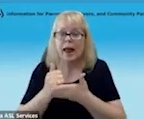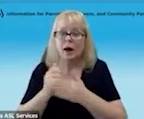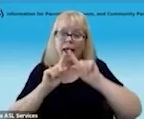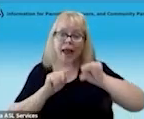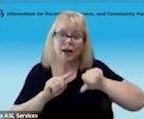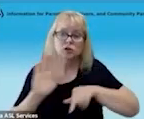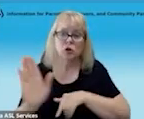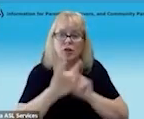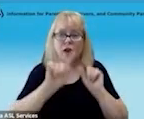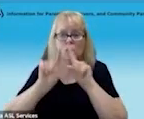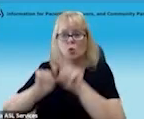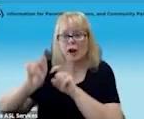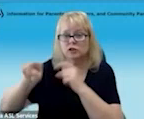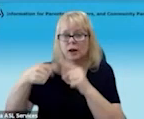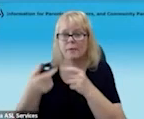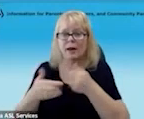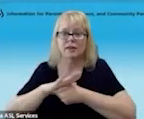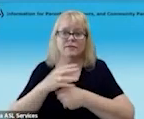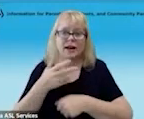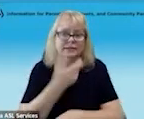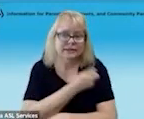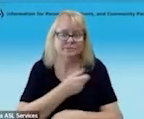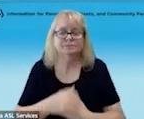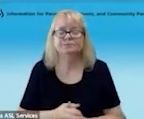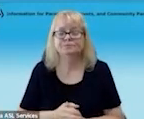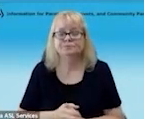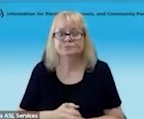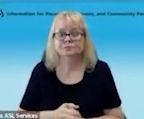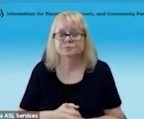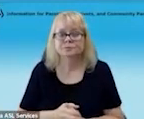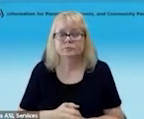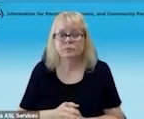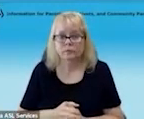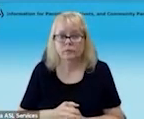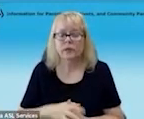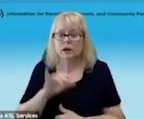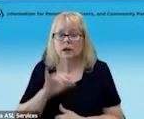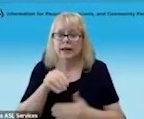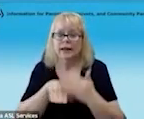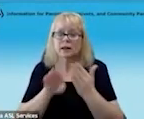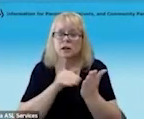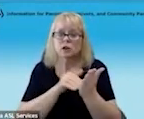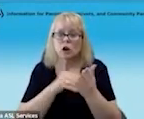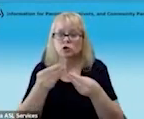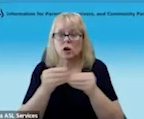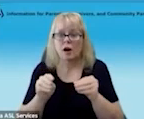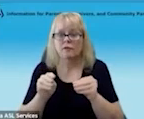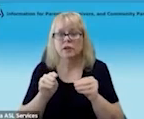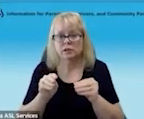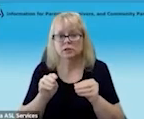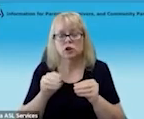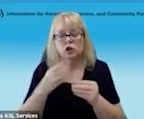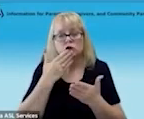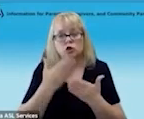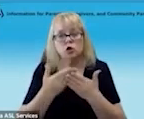And we know that pediatricians, family practice doctors, and nurses are often the most trusted sources of information for families and can help answer any